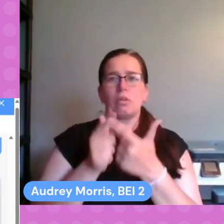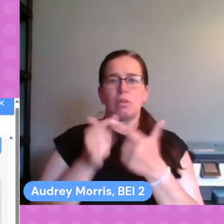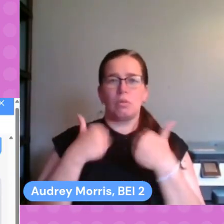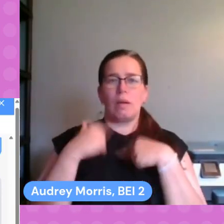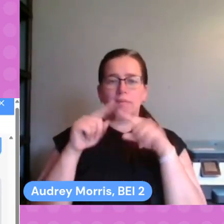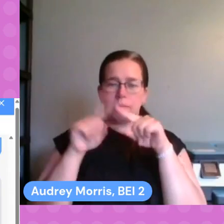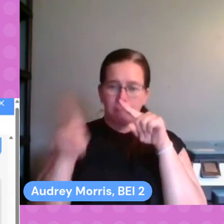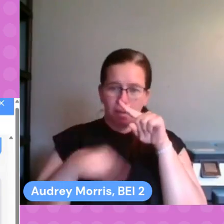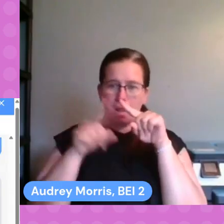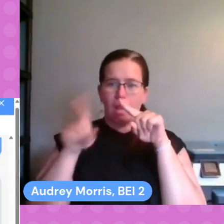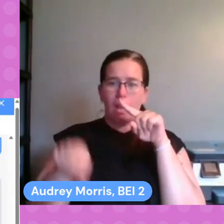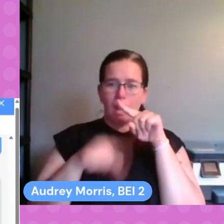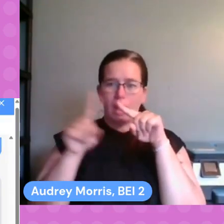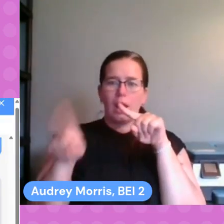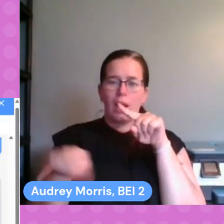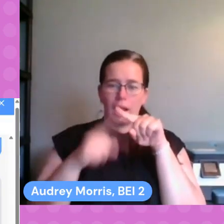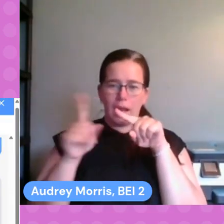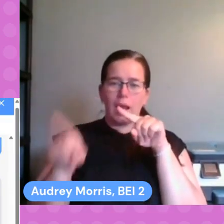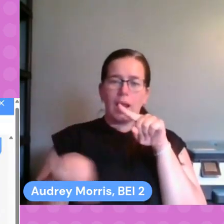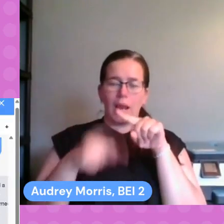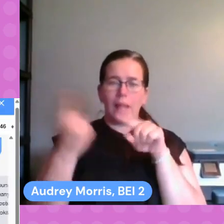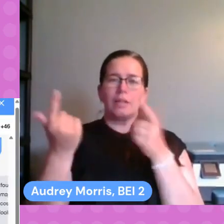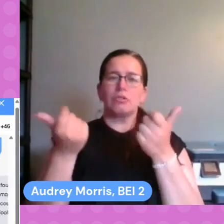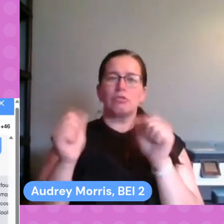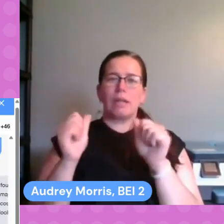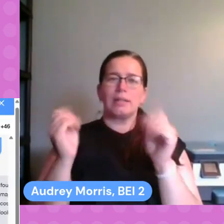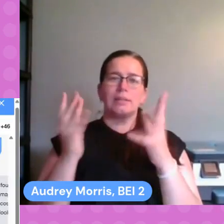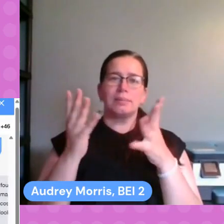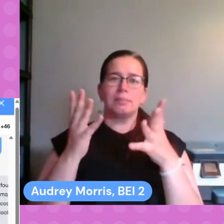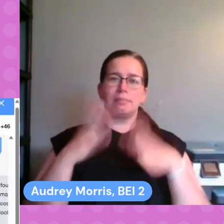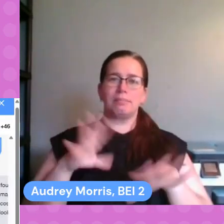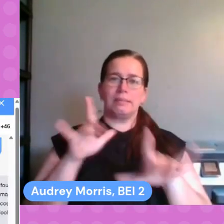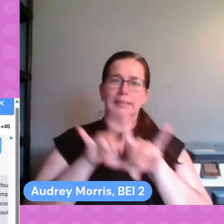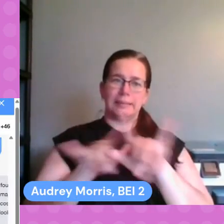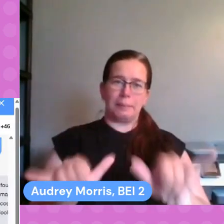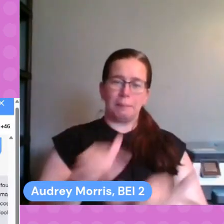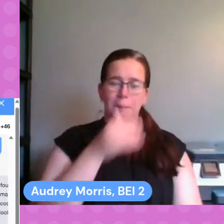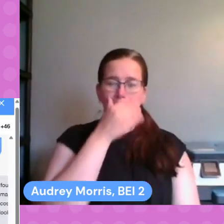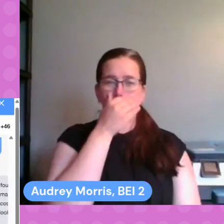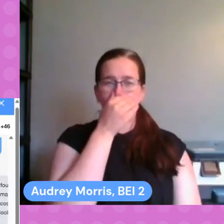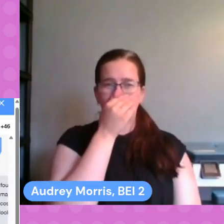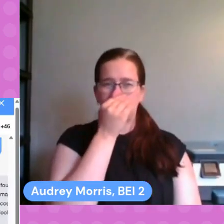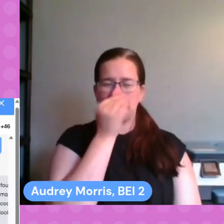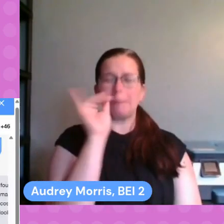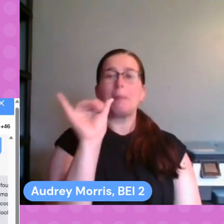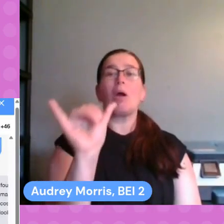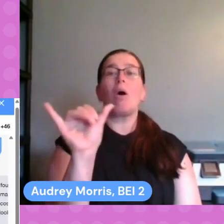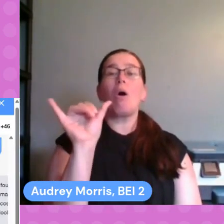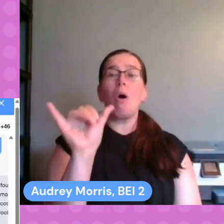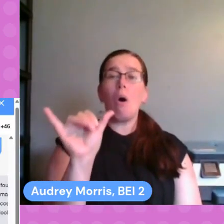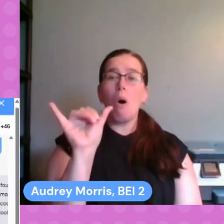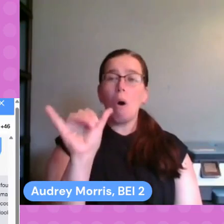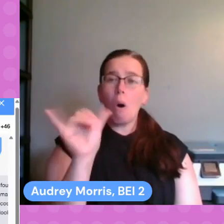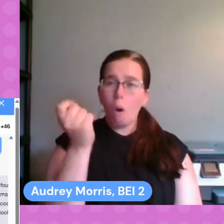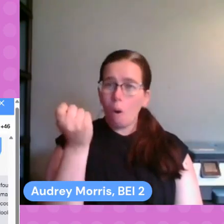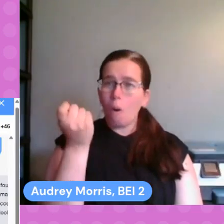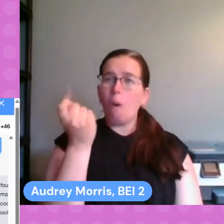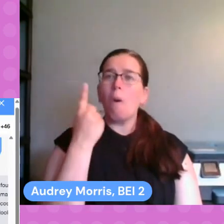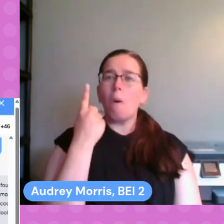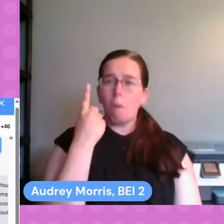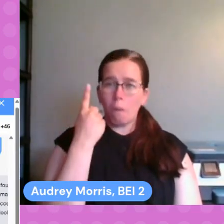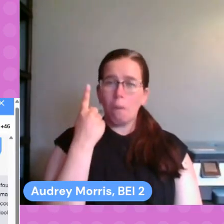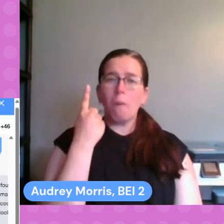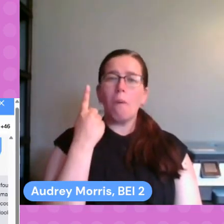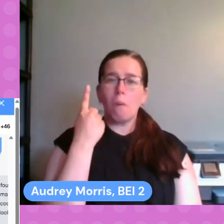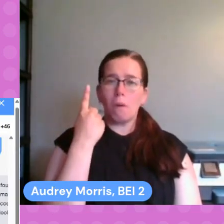all fighting to set the same costume. Of course. So I get that now because this